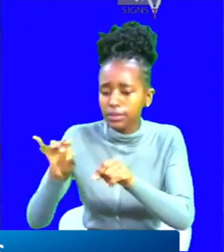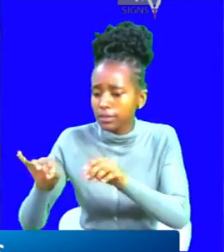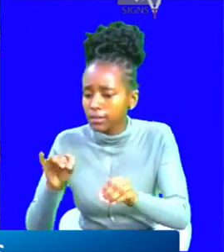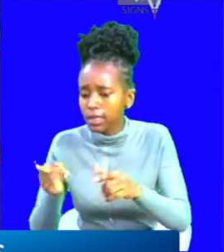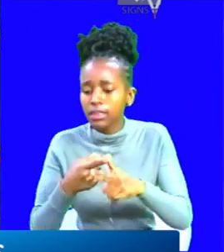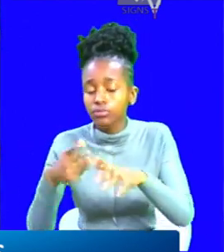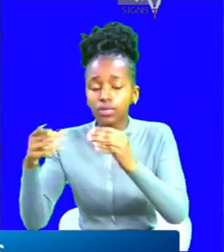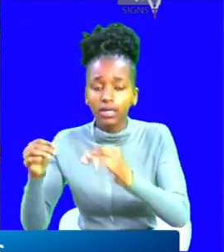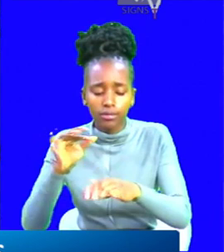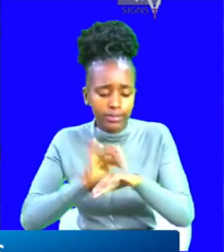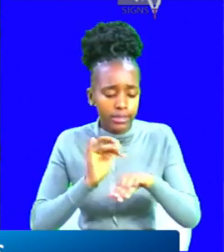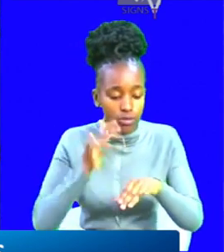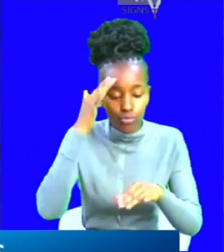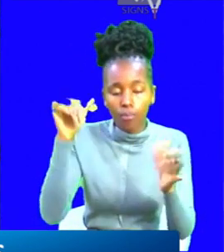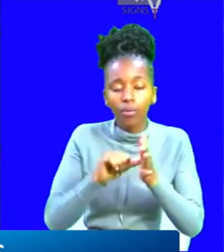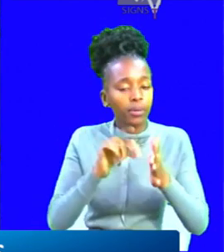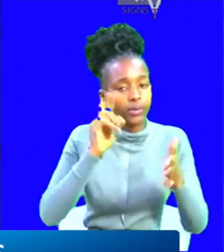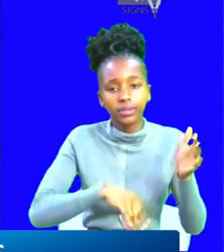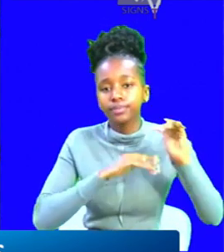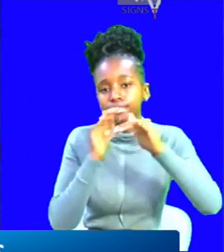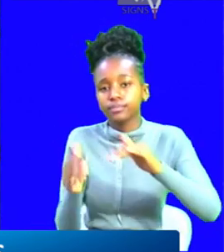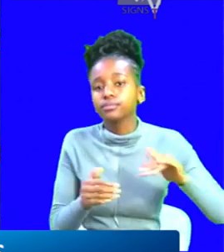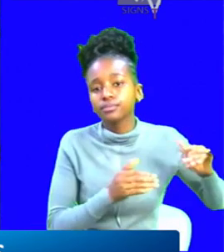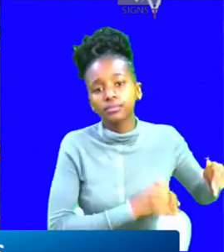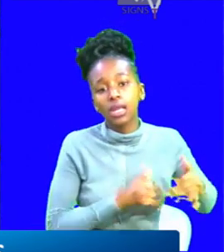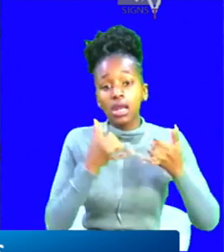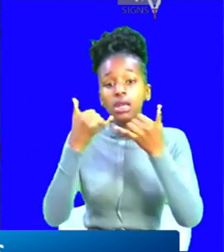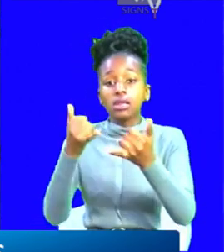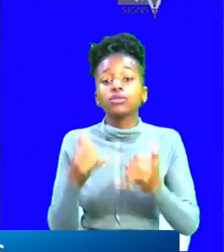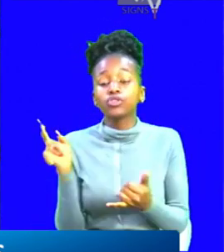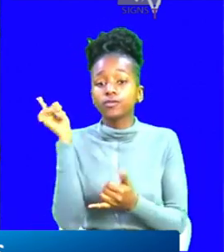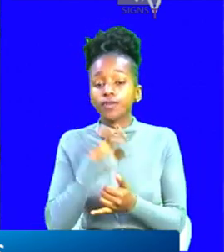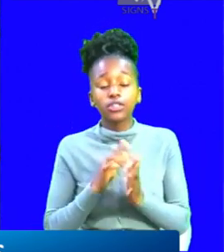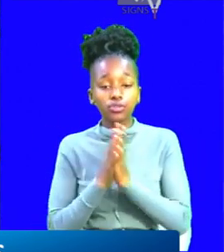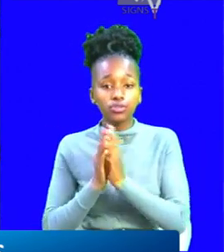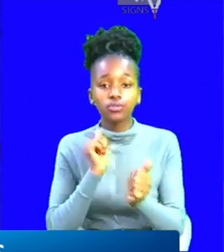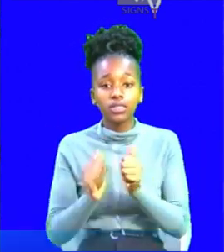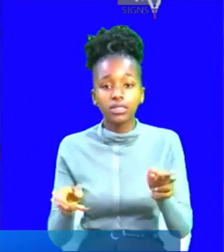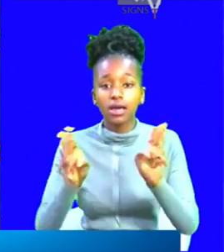culture. And away from that story, we come to the end of the stories that are making headlines